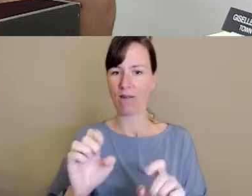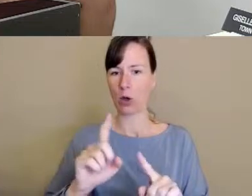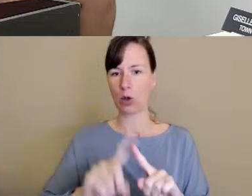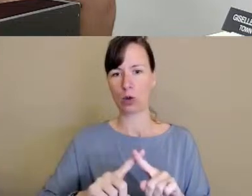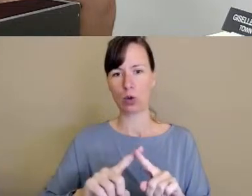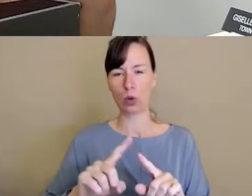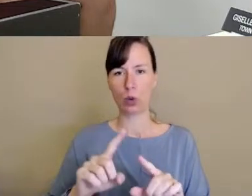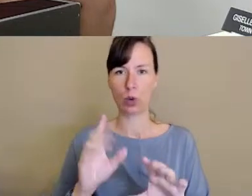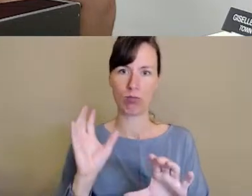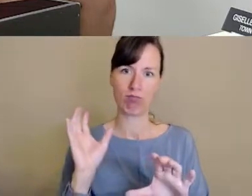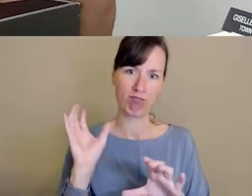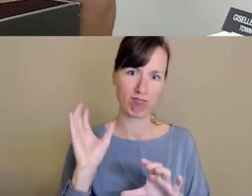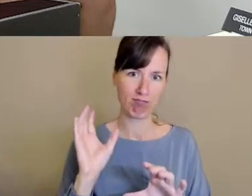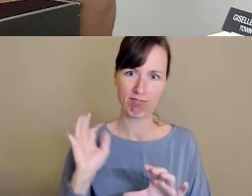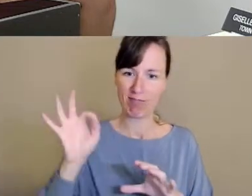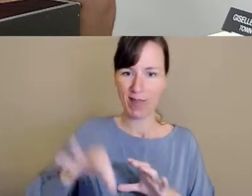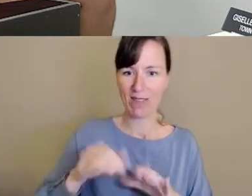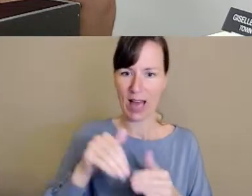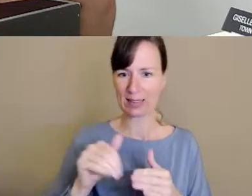beautiful handmade bridges,